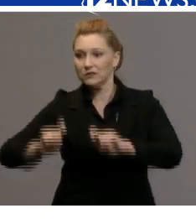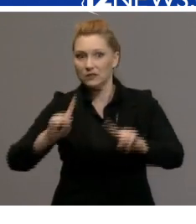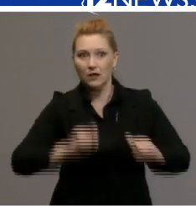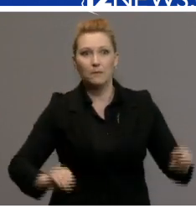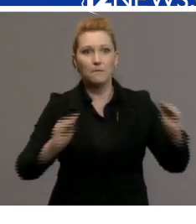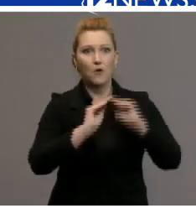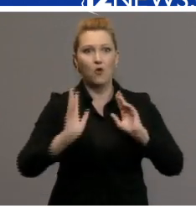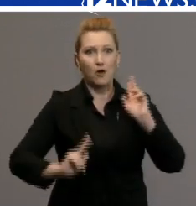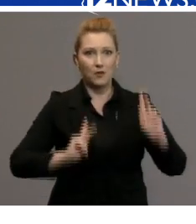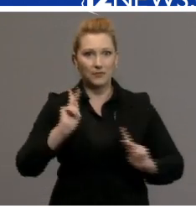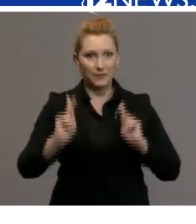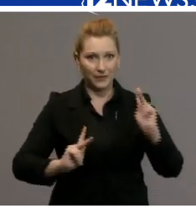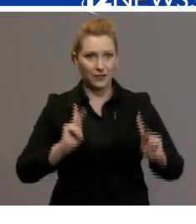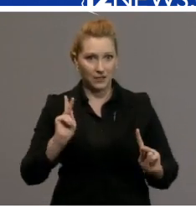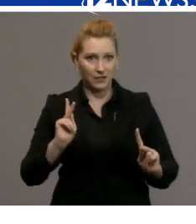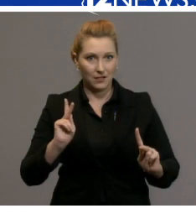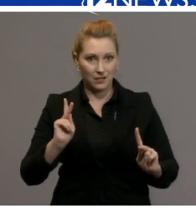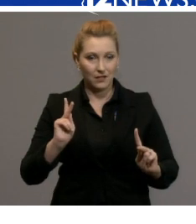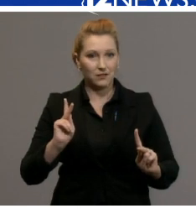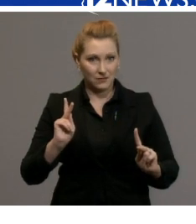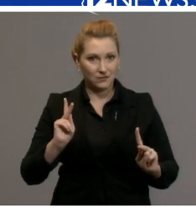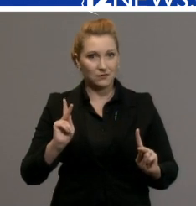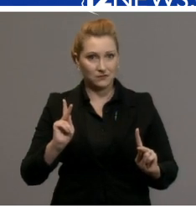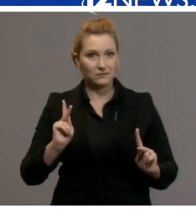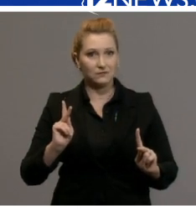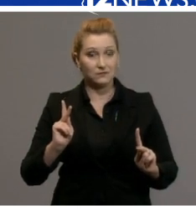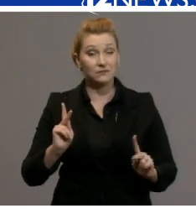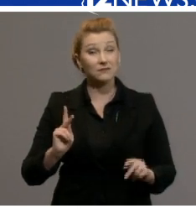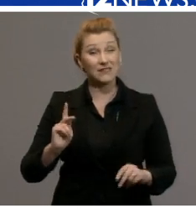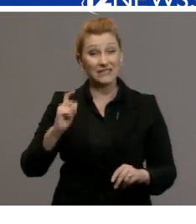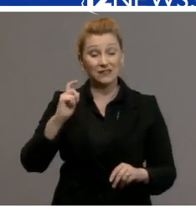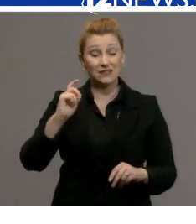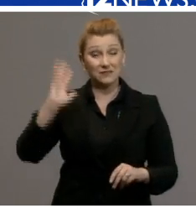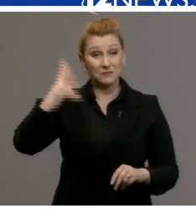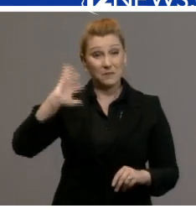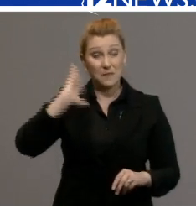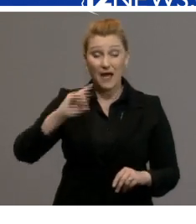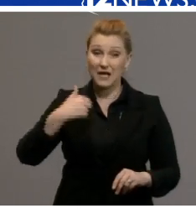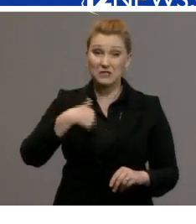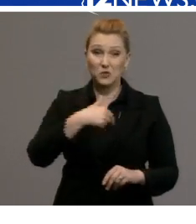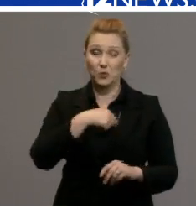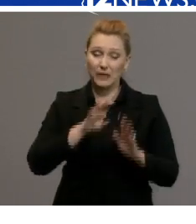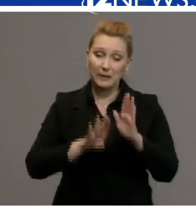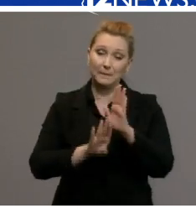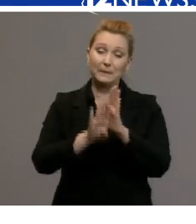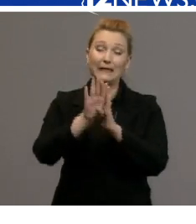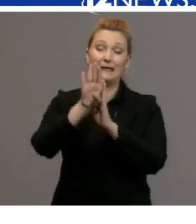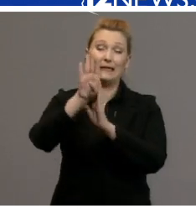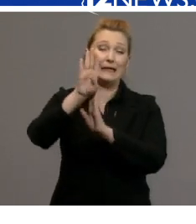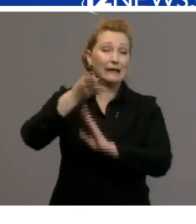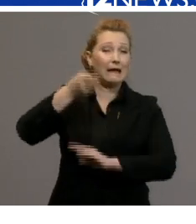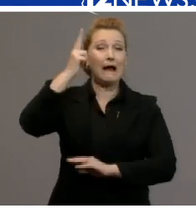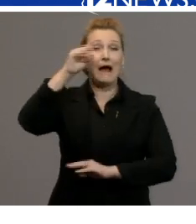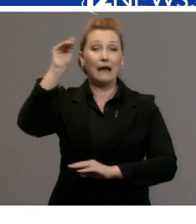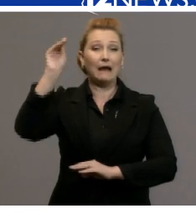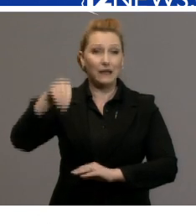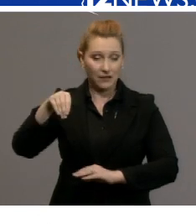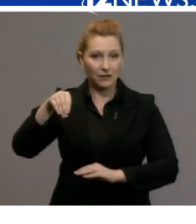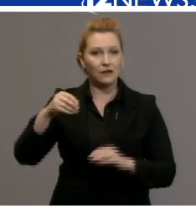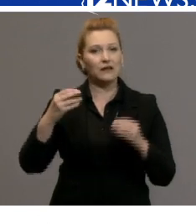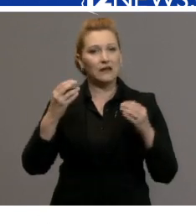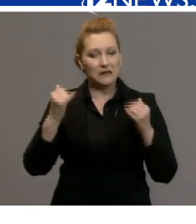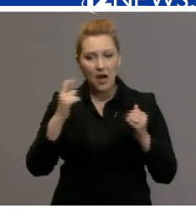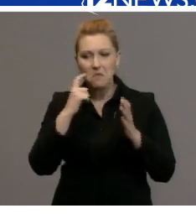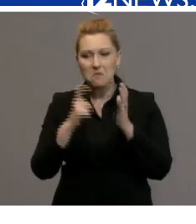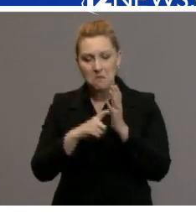down significantly from our high, but we want to see that line continue to go down. That's the trajectory that